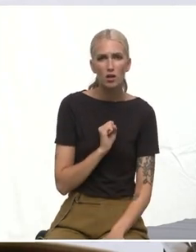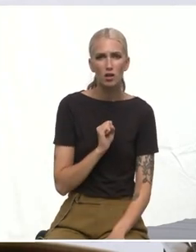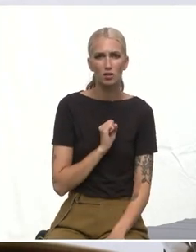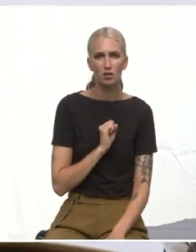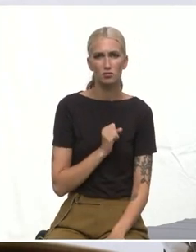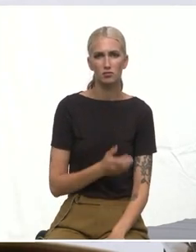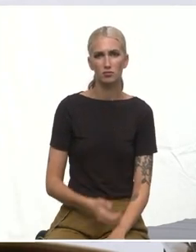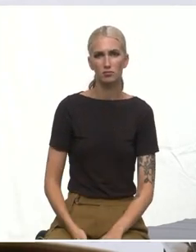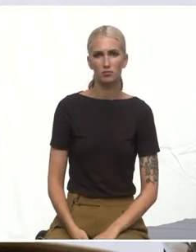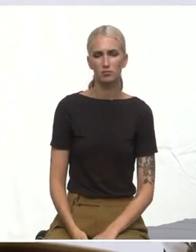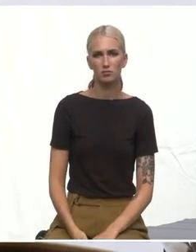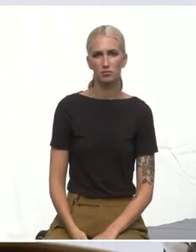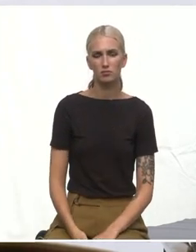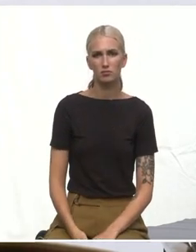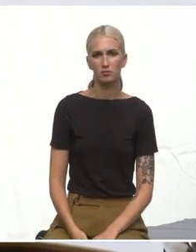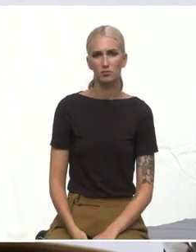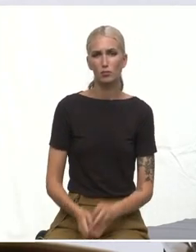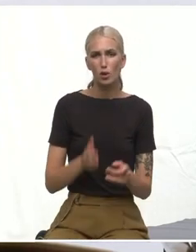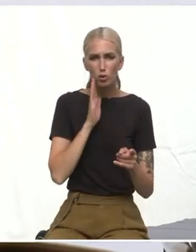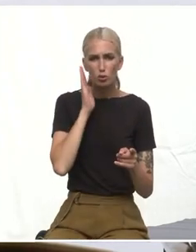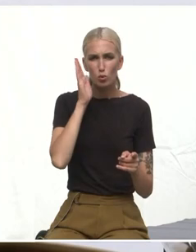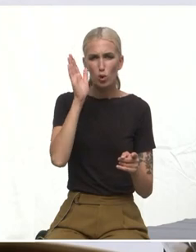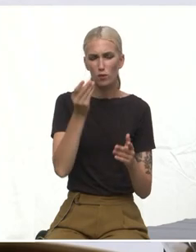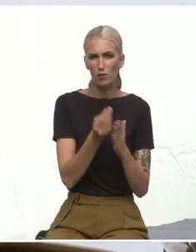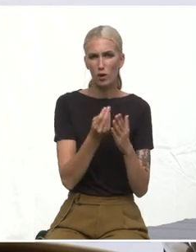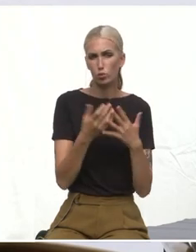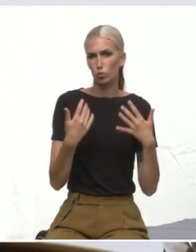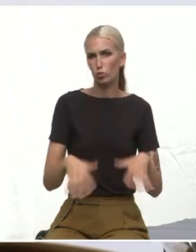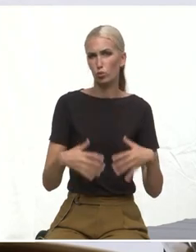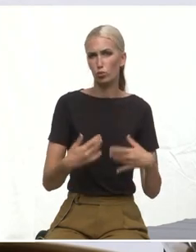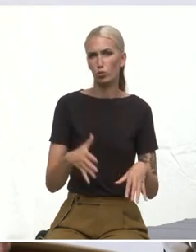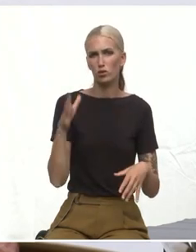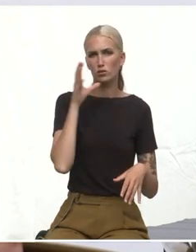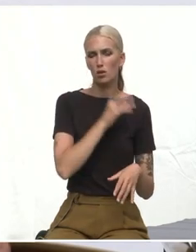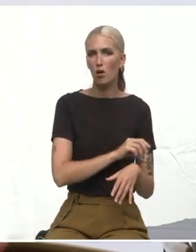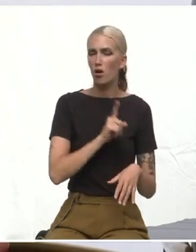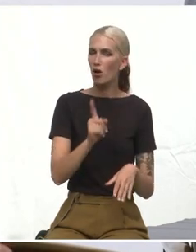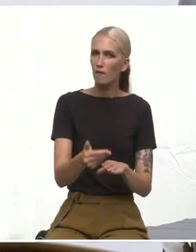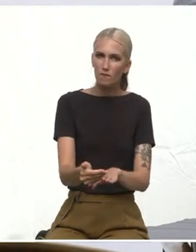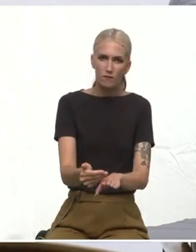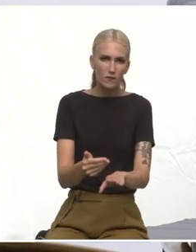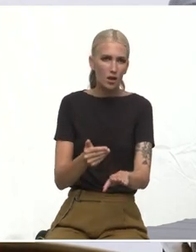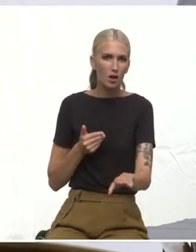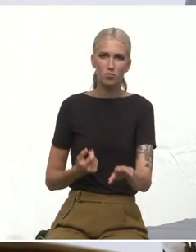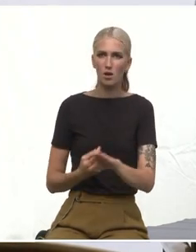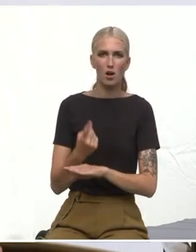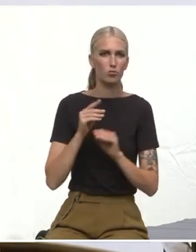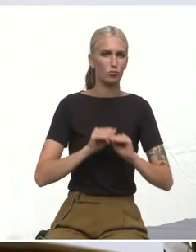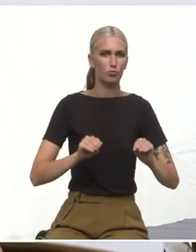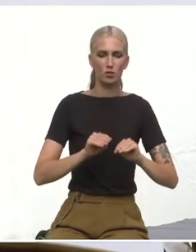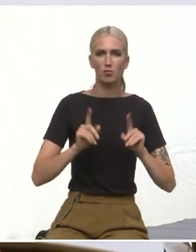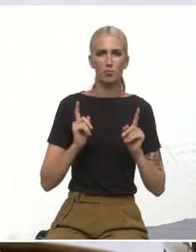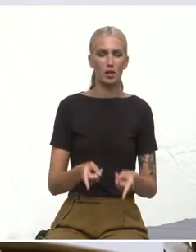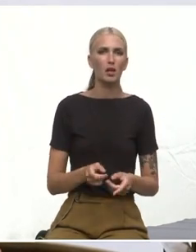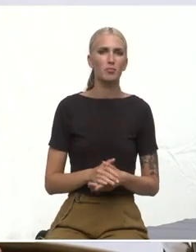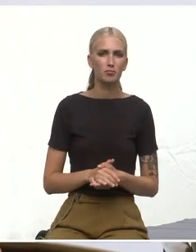that's something that is just going to pay off in the future. But that starts really early. And the attitudes of